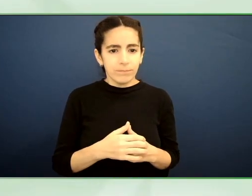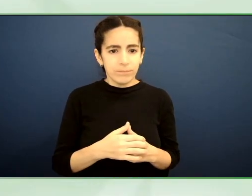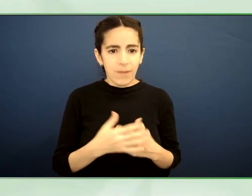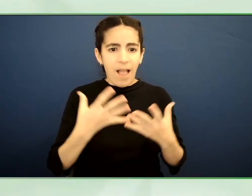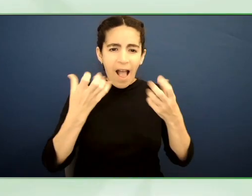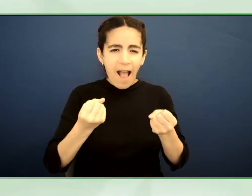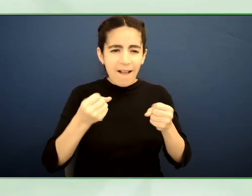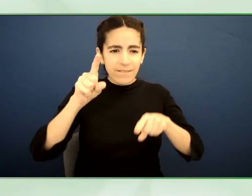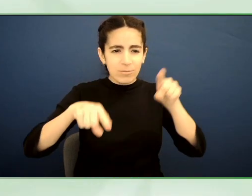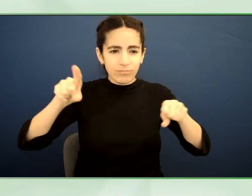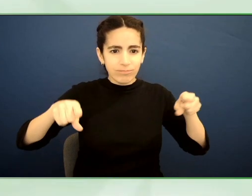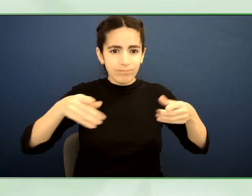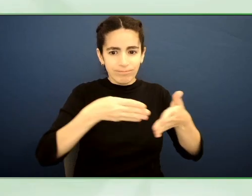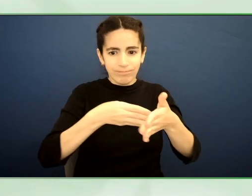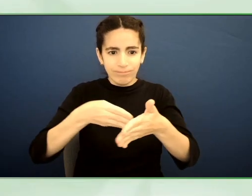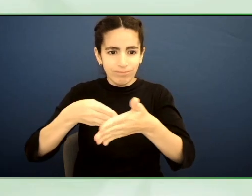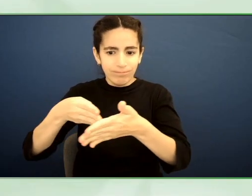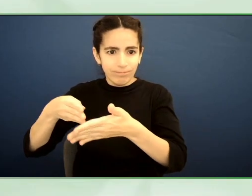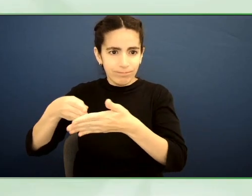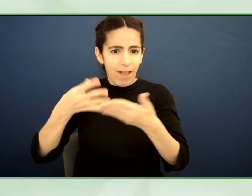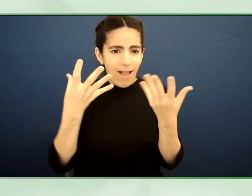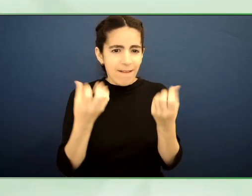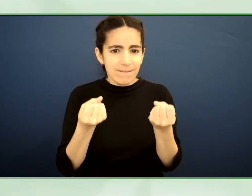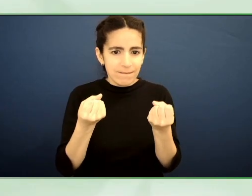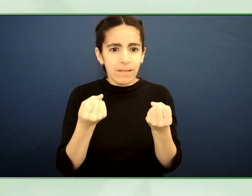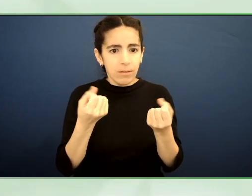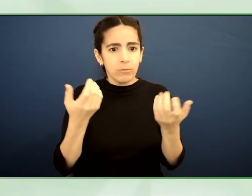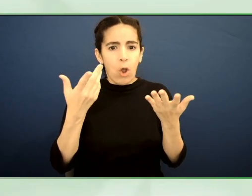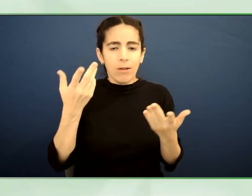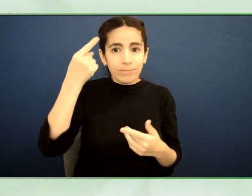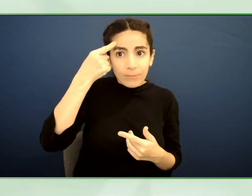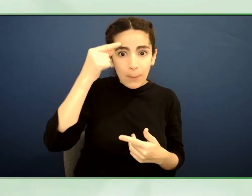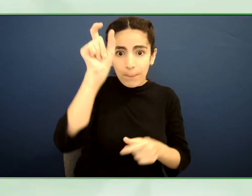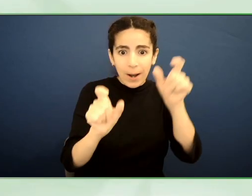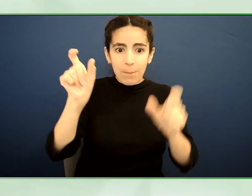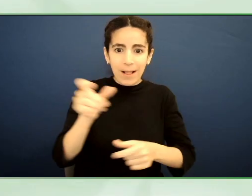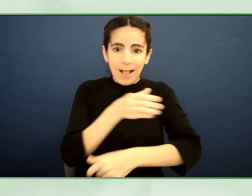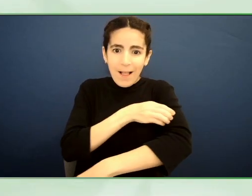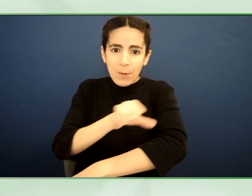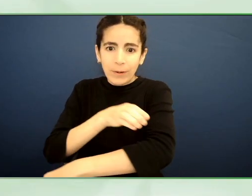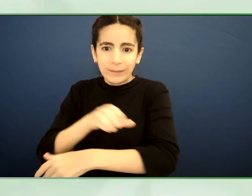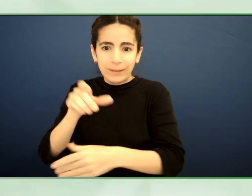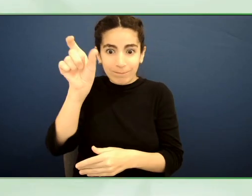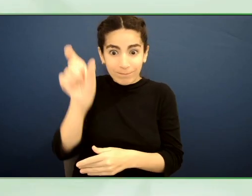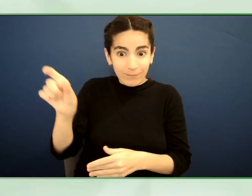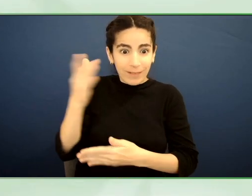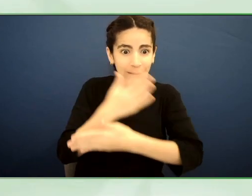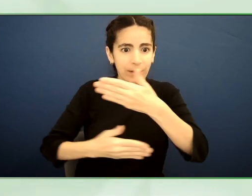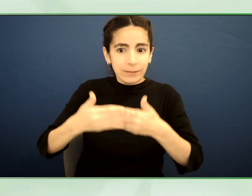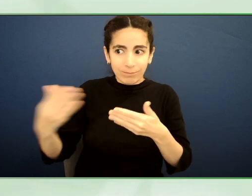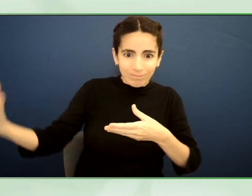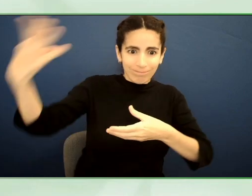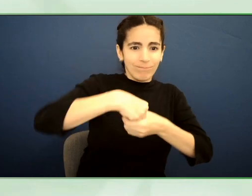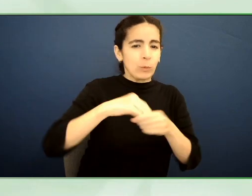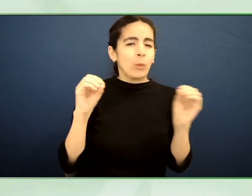been developed to empower people with disabilities to lead in this space. And so part of what we're doing at Second Skin now is actually